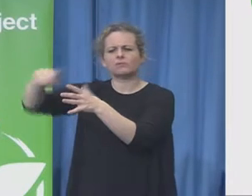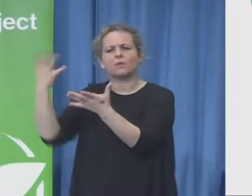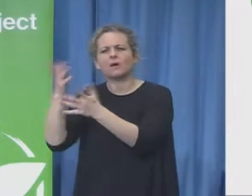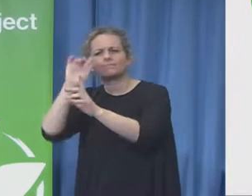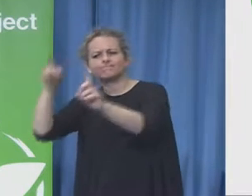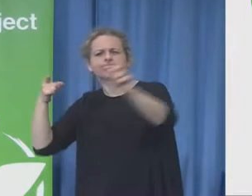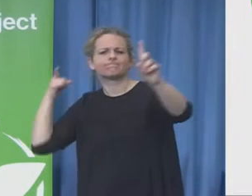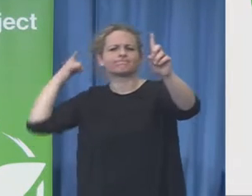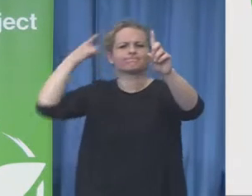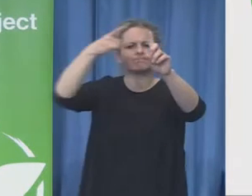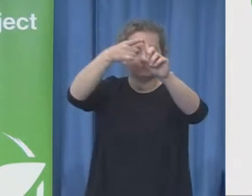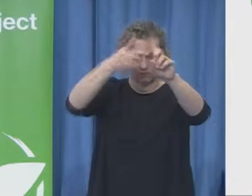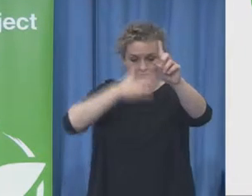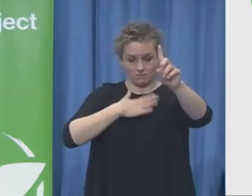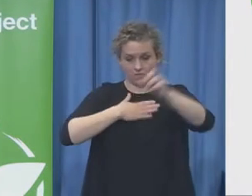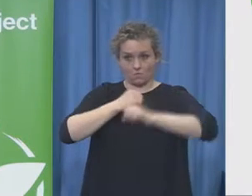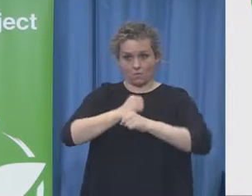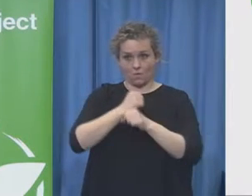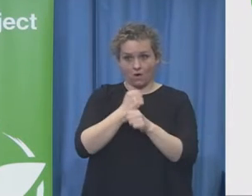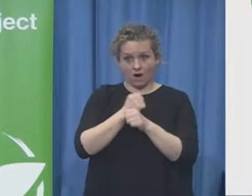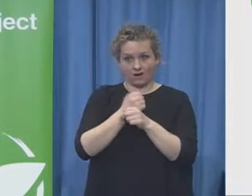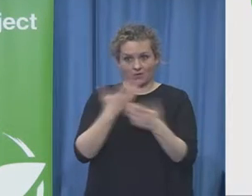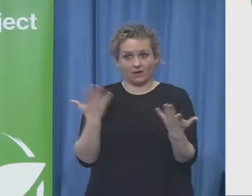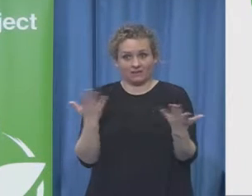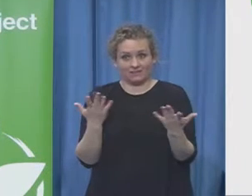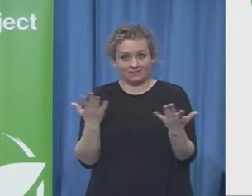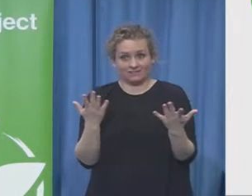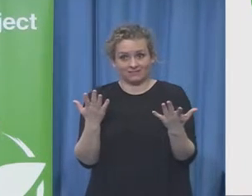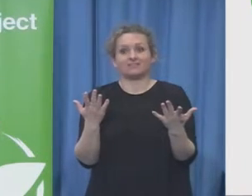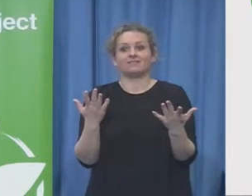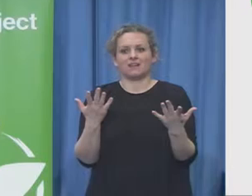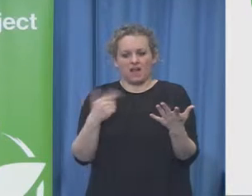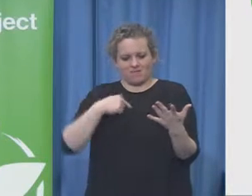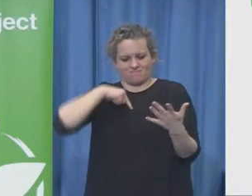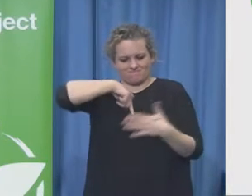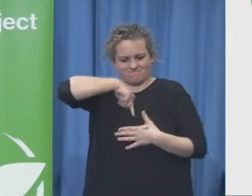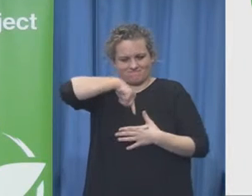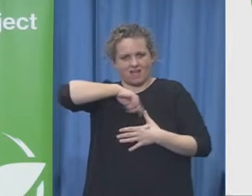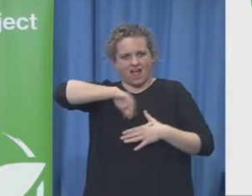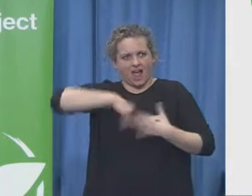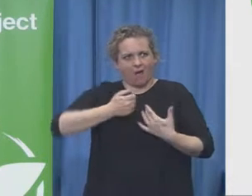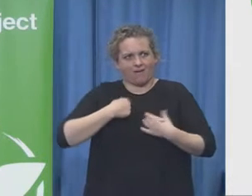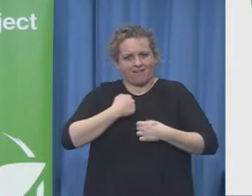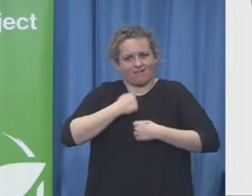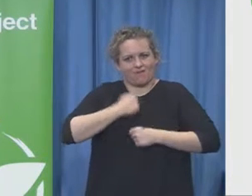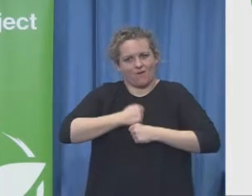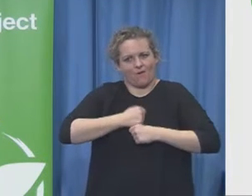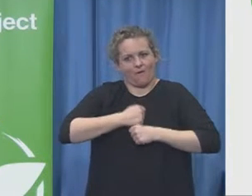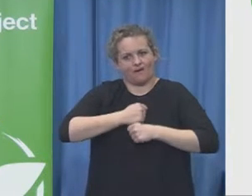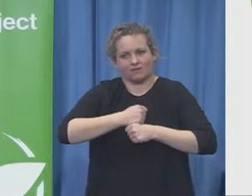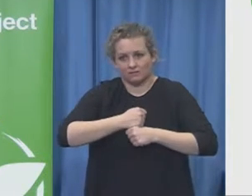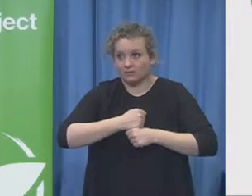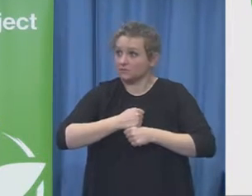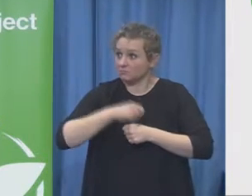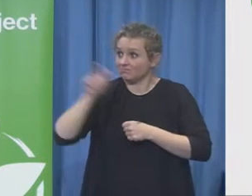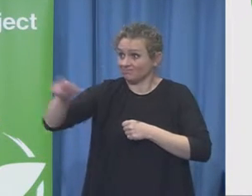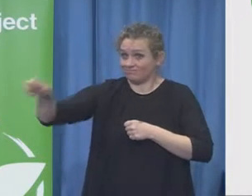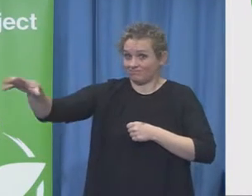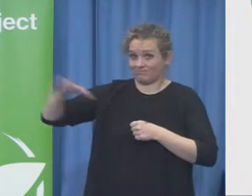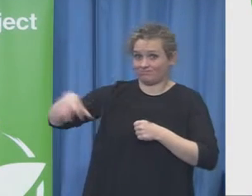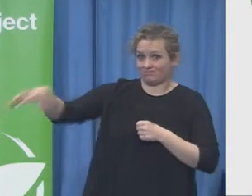This comes from a pre-study that Aaron did among 50 Ashoka fellows, and he discovered